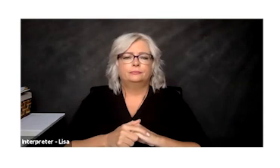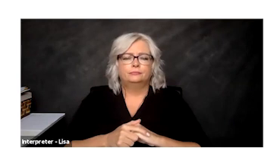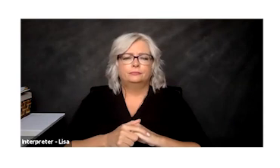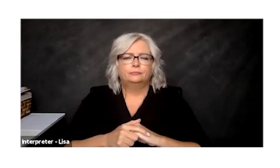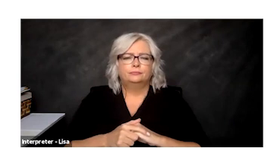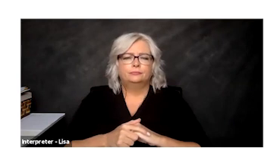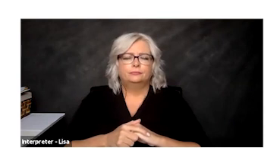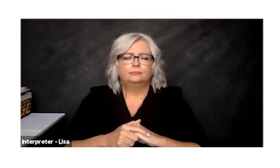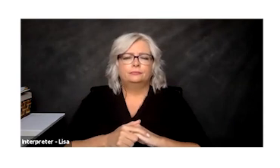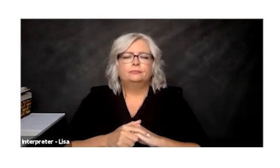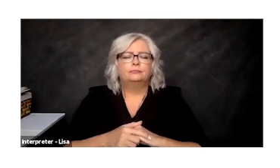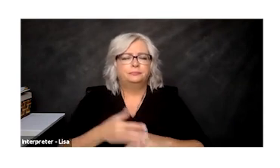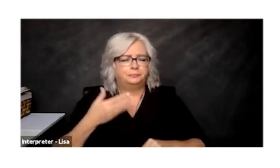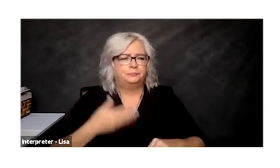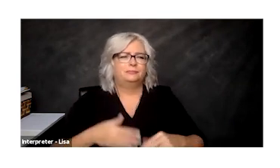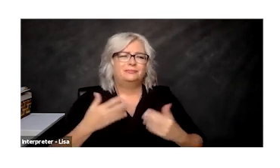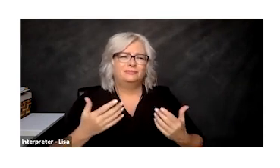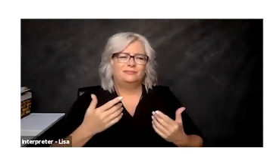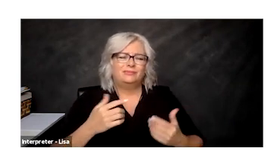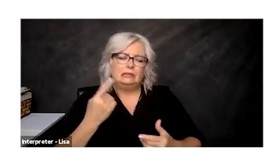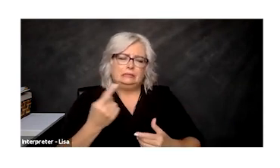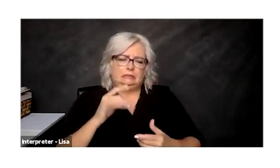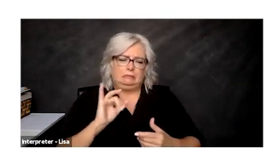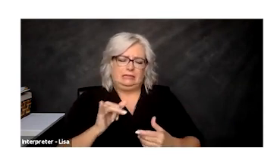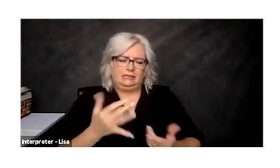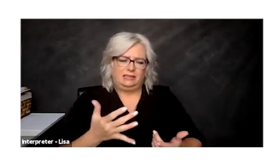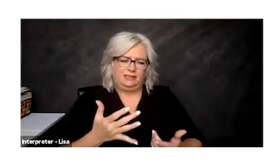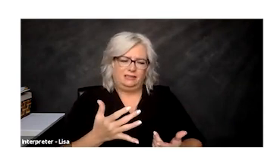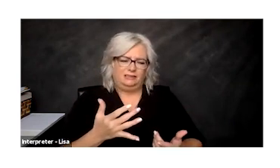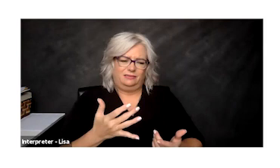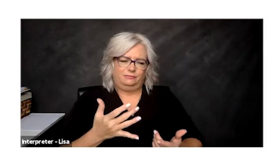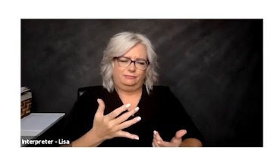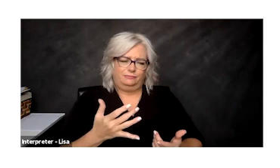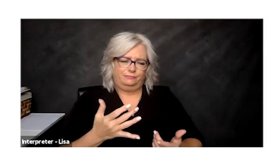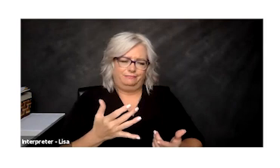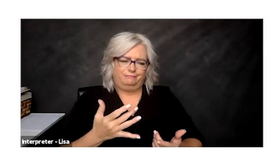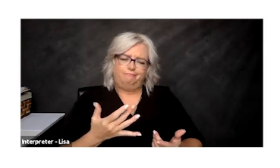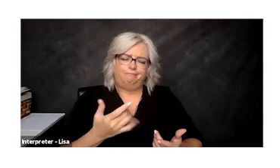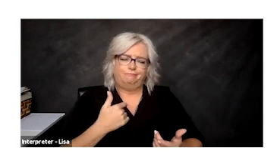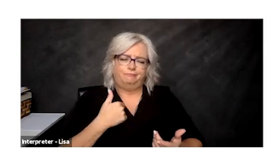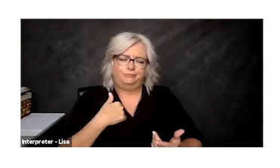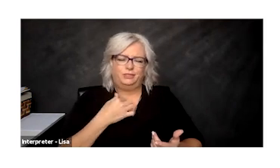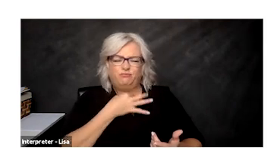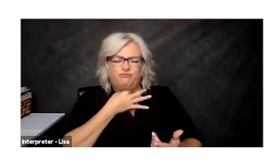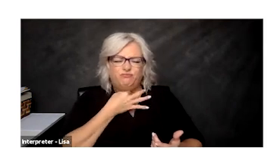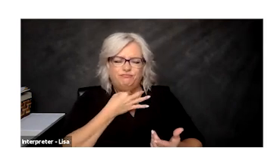And the thing that gets me about Gucci's partnership with Dapper Dan is that,